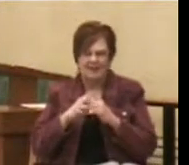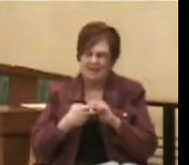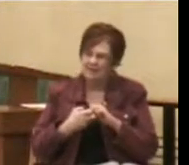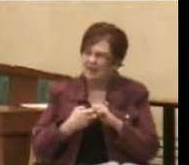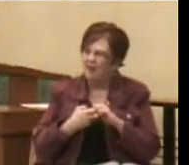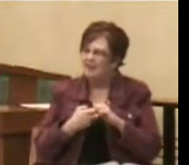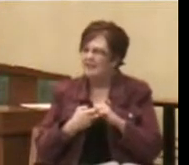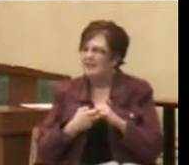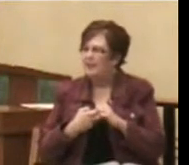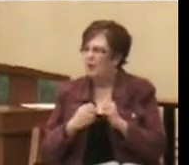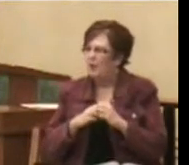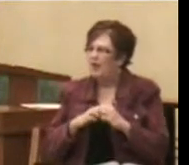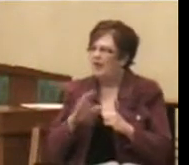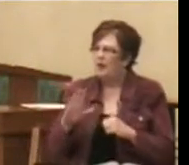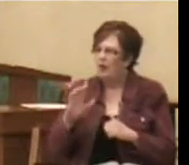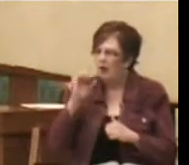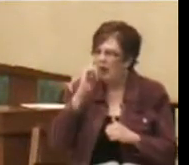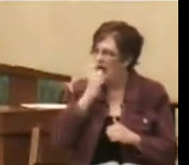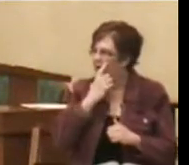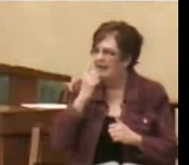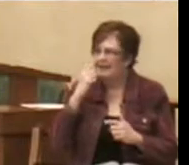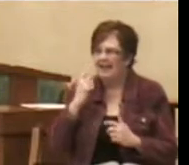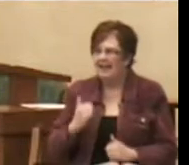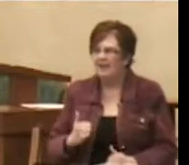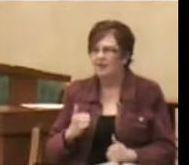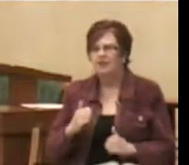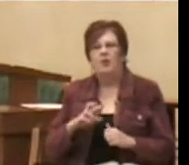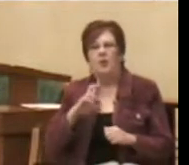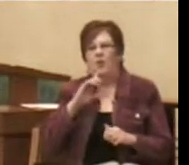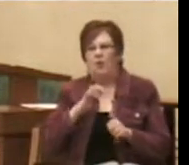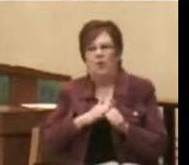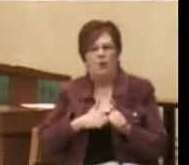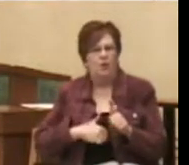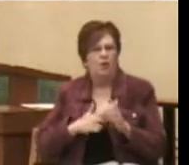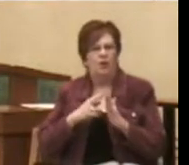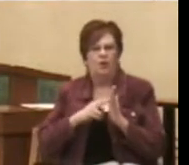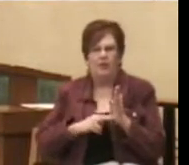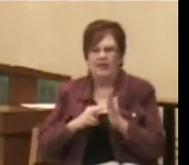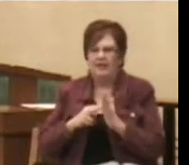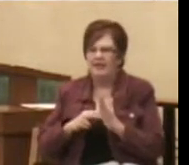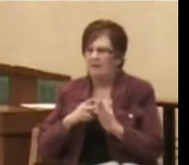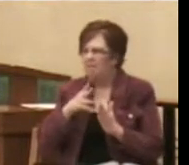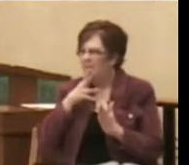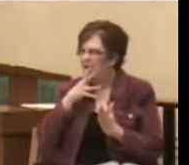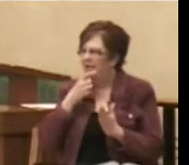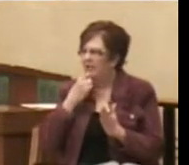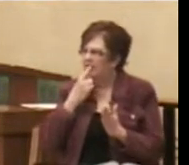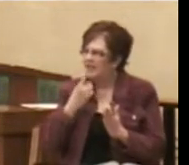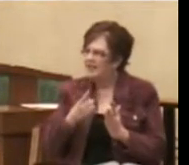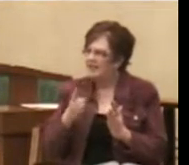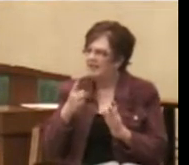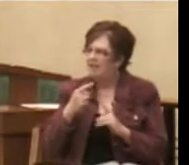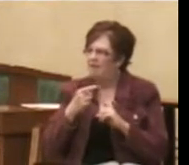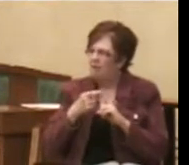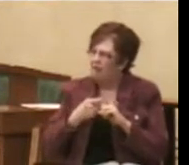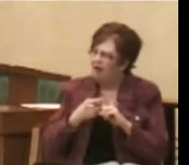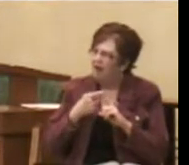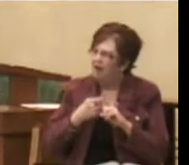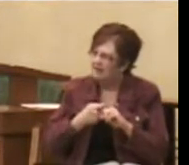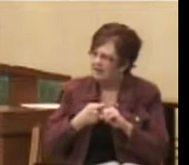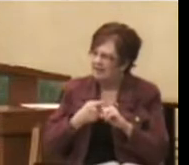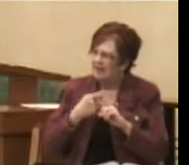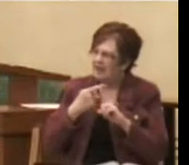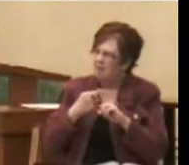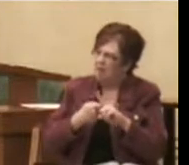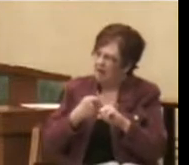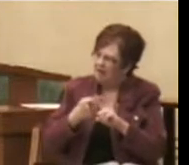difficulties with her eyesight, she fell behind in her reading. The mother tells of months and